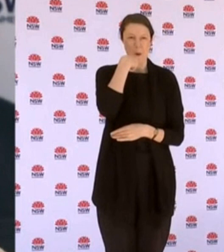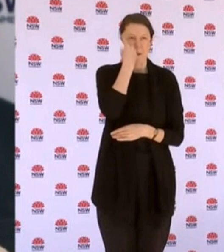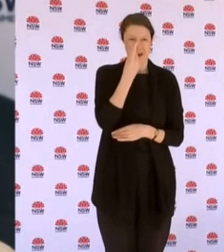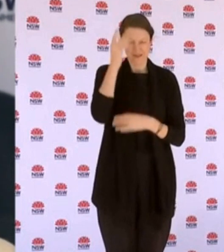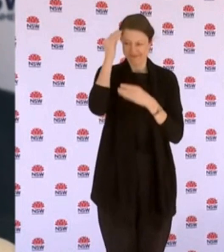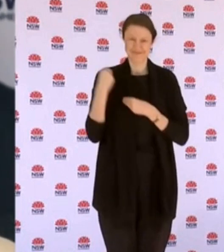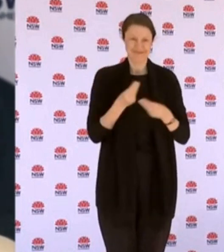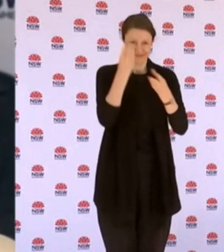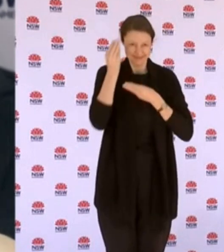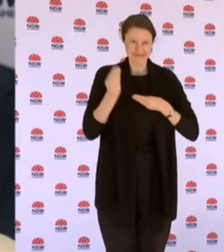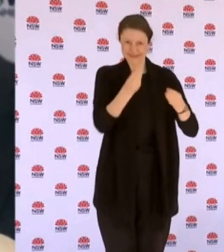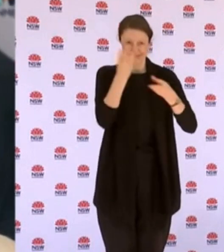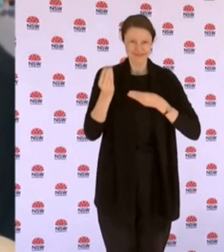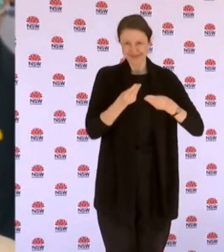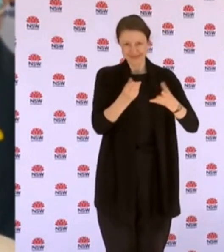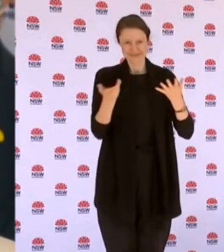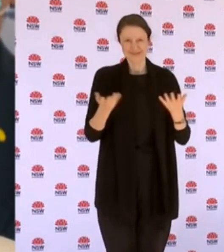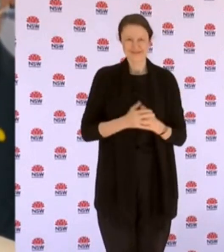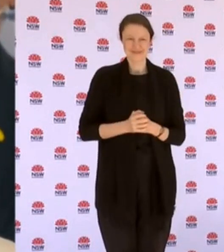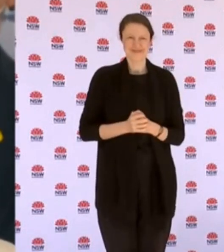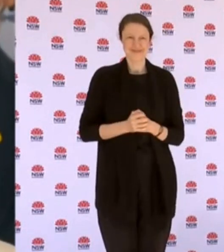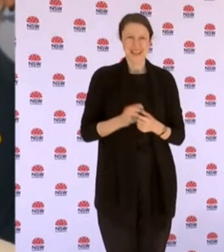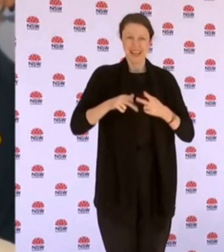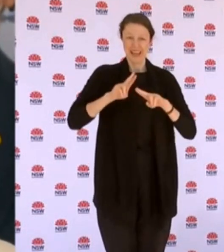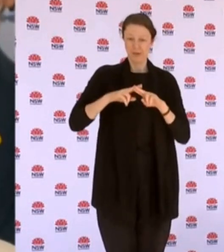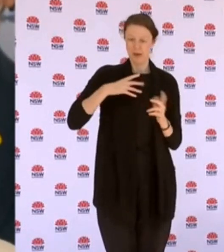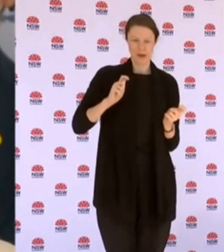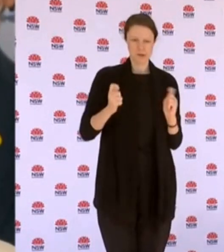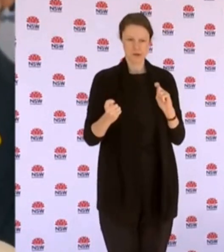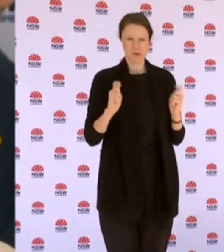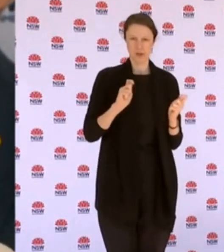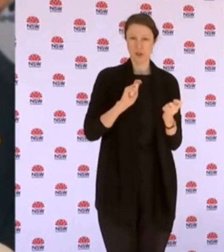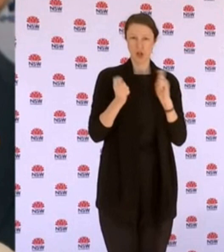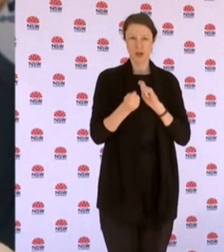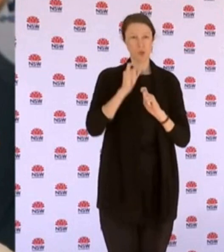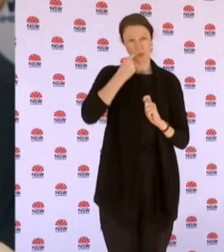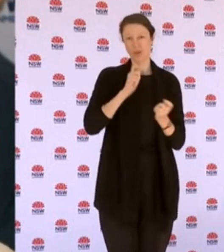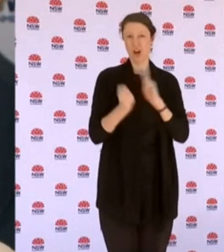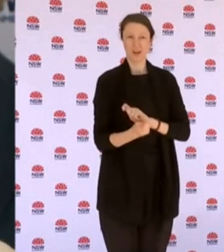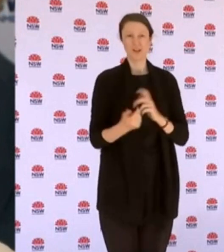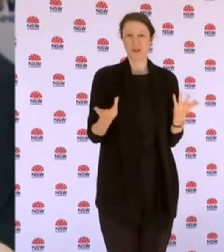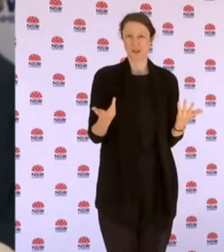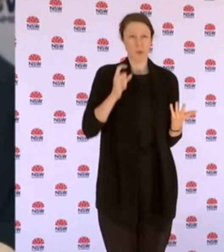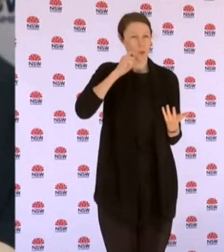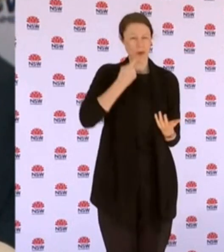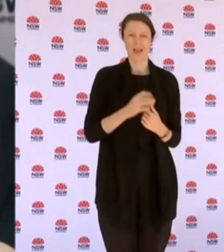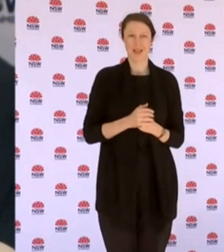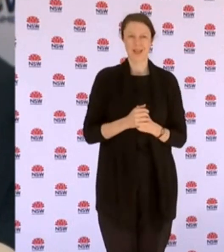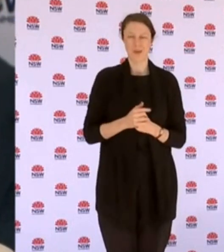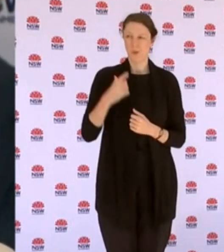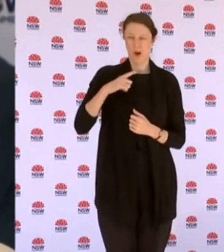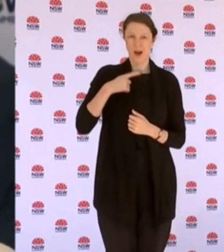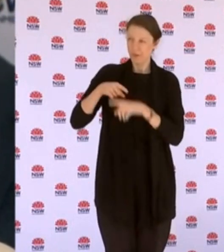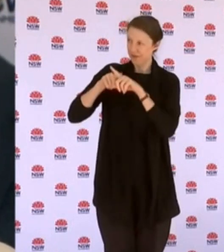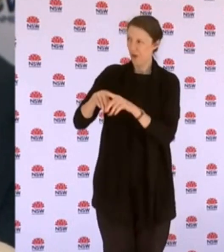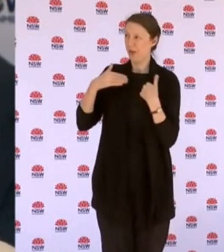the community. If our government needs to respond in any different way, we will do that because we always rely on the health advice. I believe